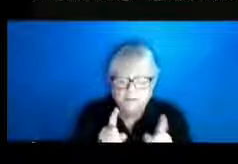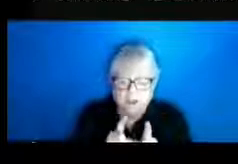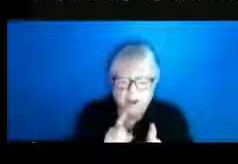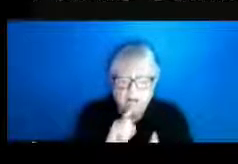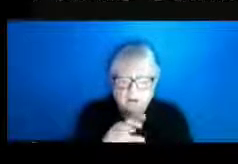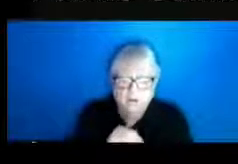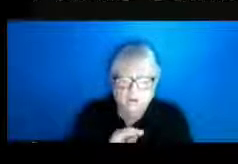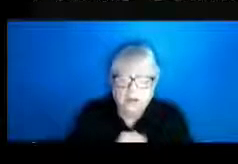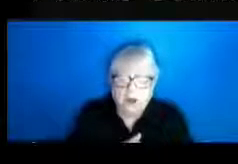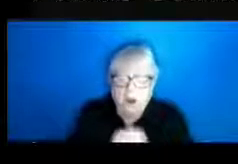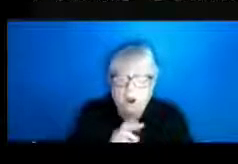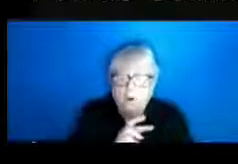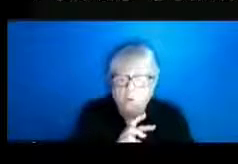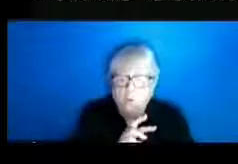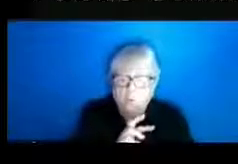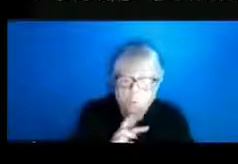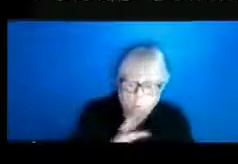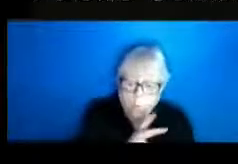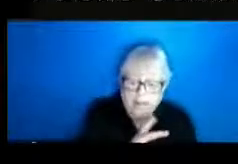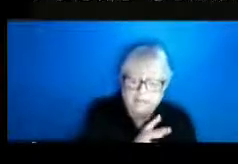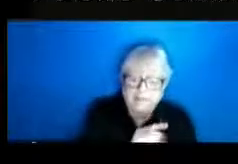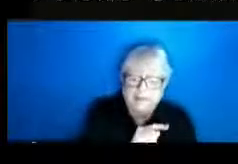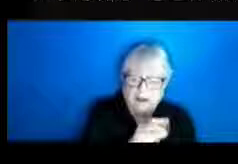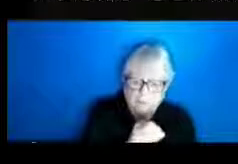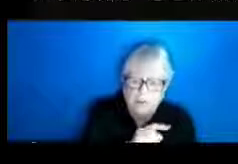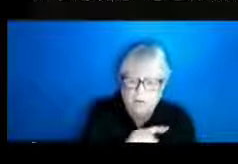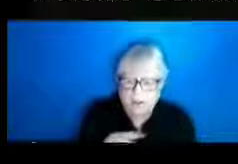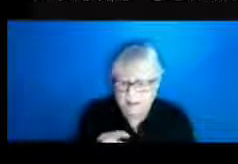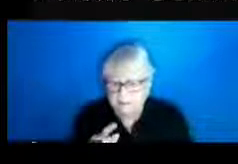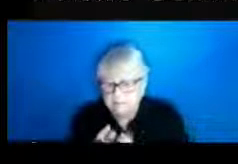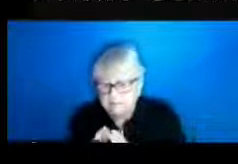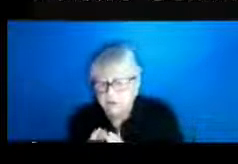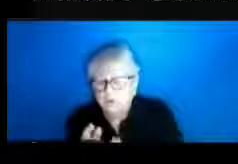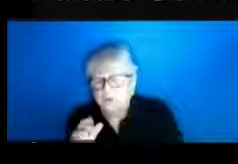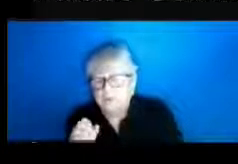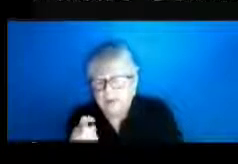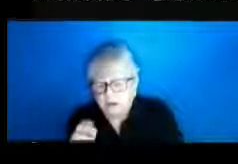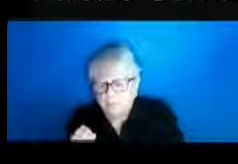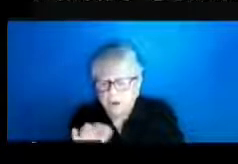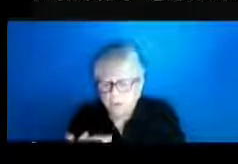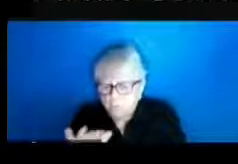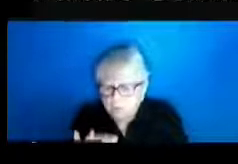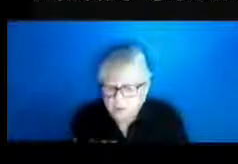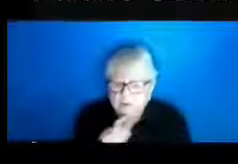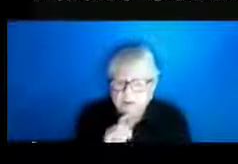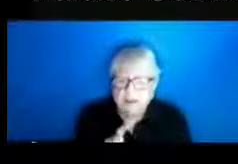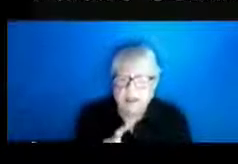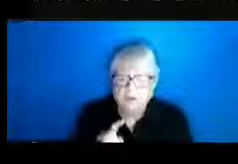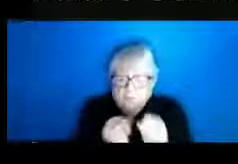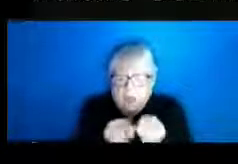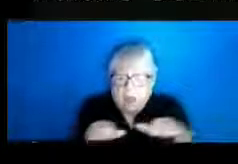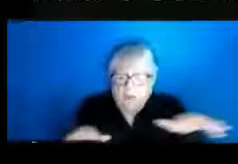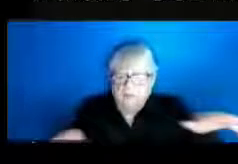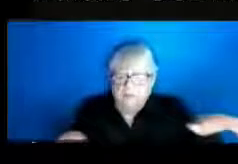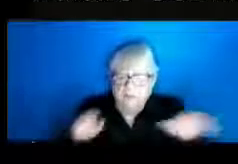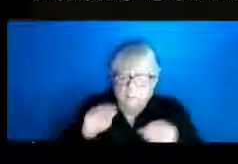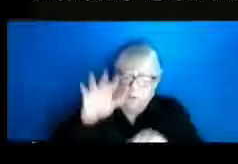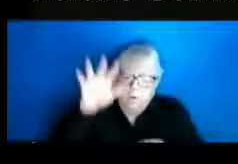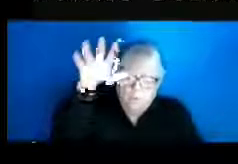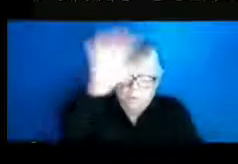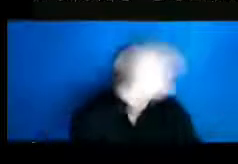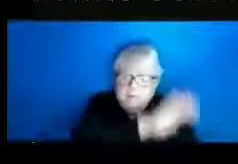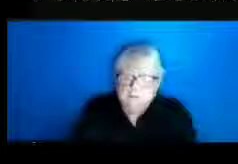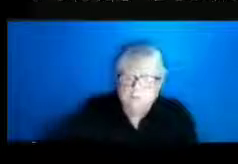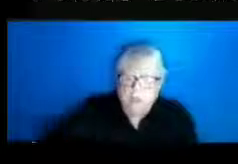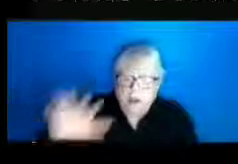West Sacramento and our Eastern Sacramento regions, where we're starting to see a population growth out into the suburbs or surrounding communities of the